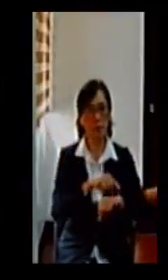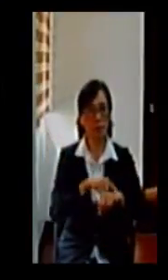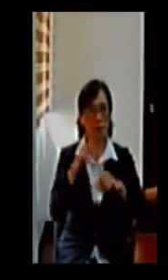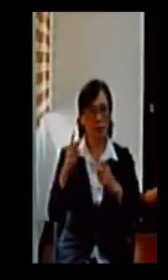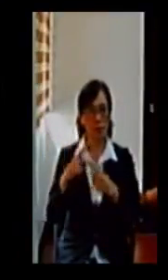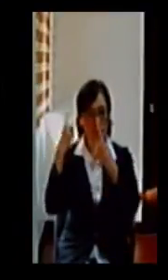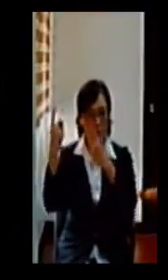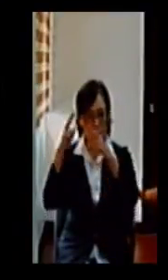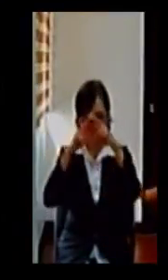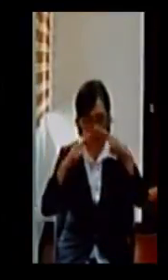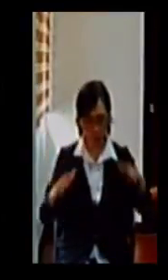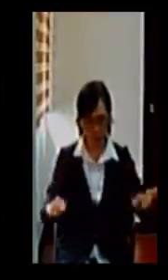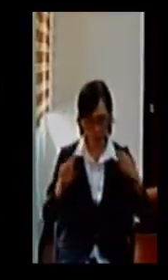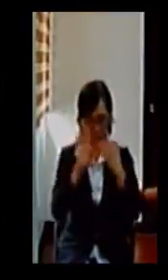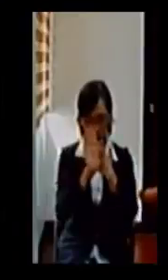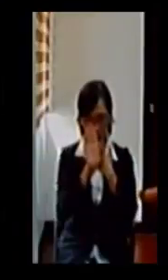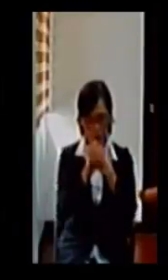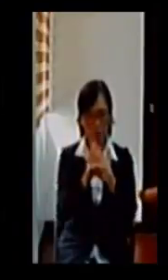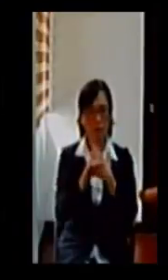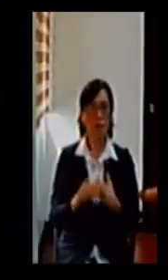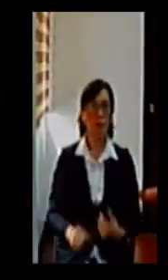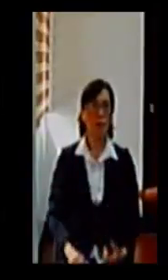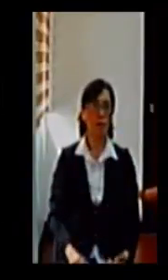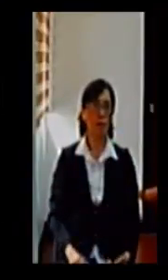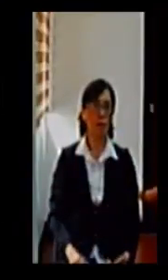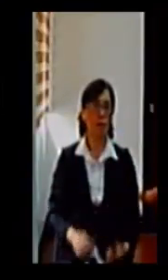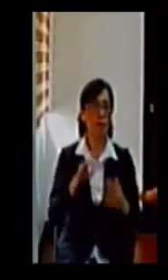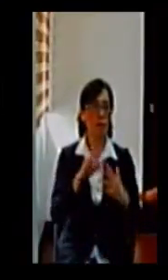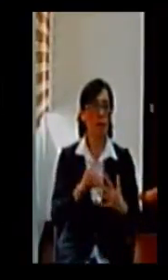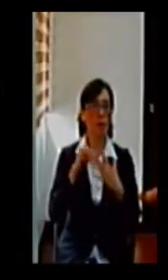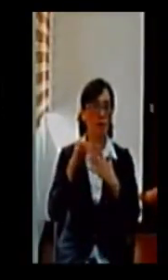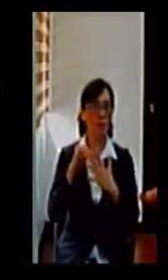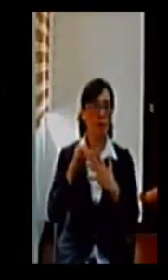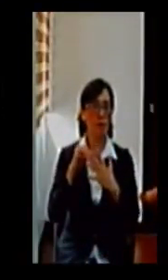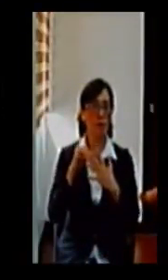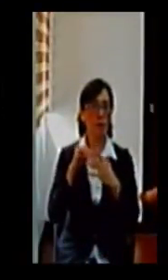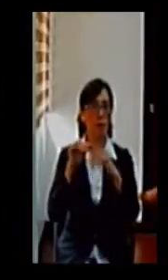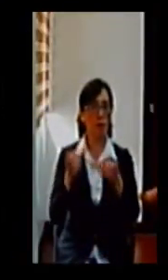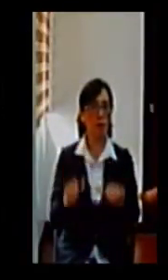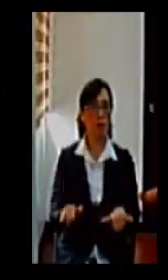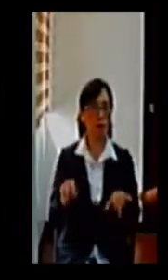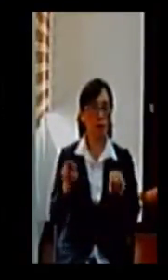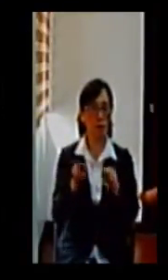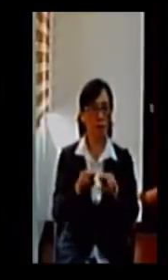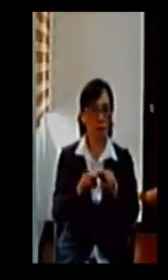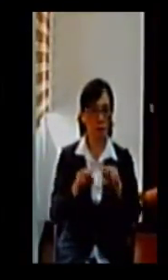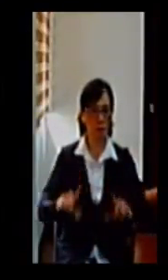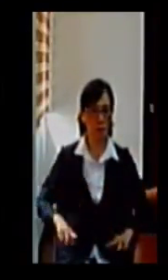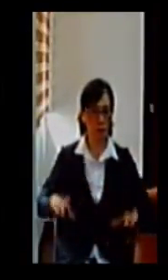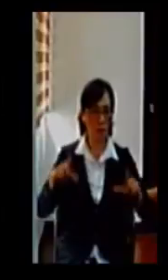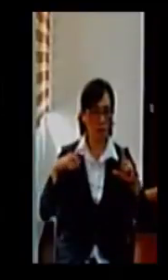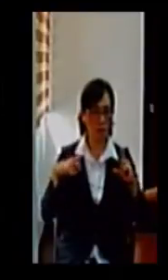houses and go about, you know, and especially in this day and age where, you know, living is such highly